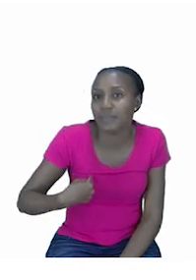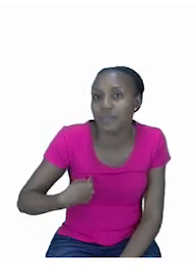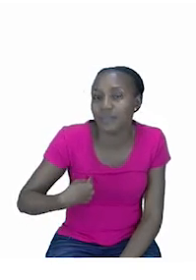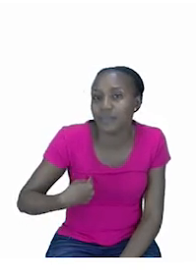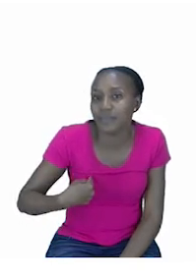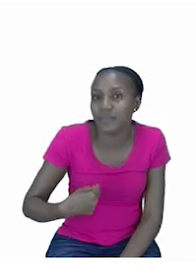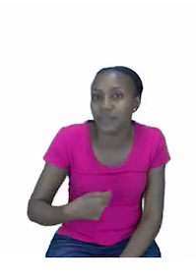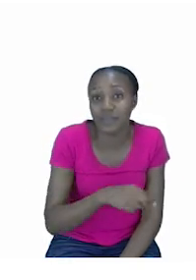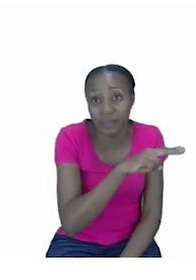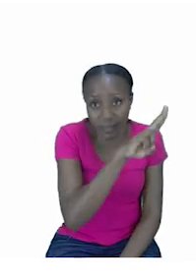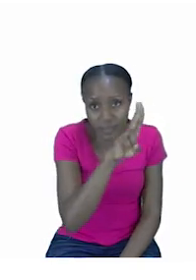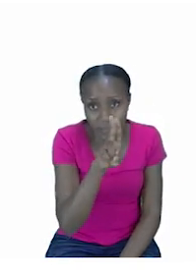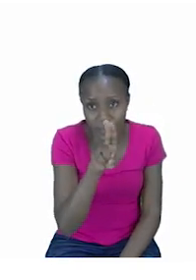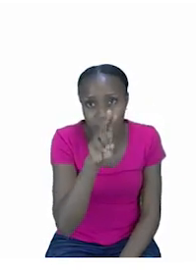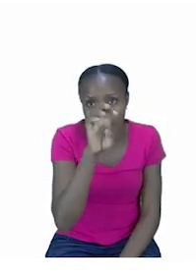He.